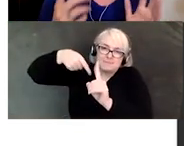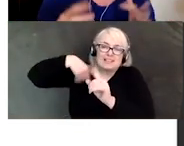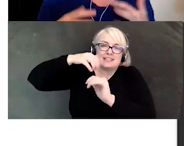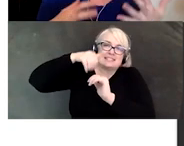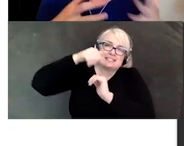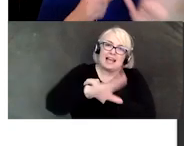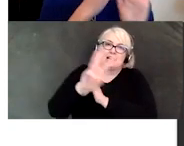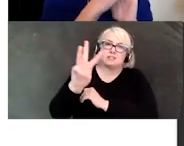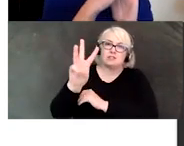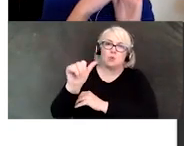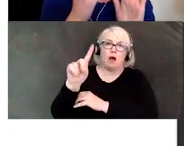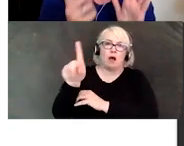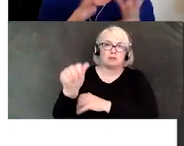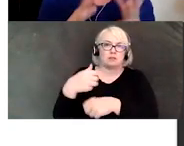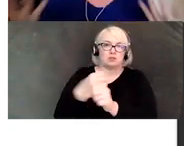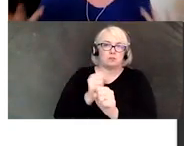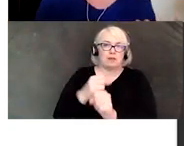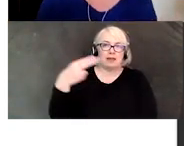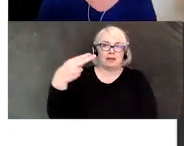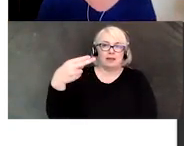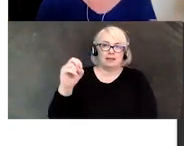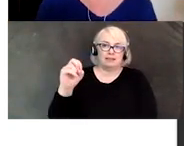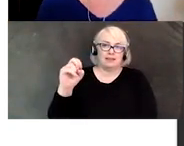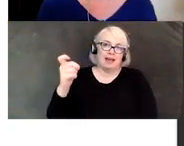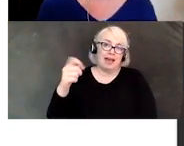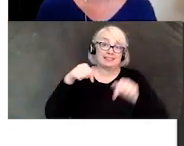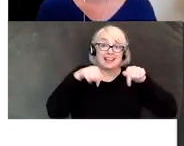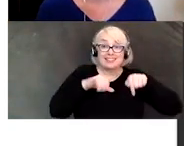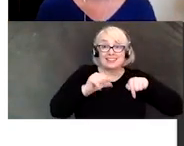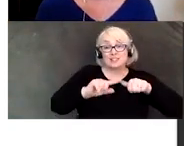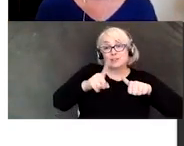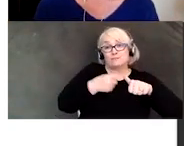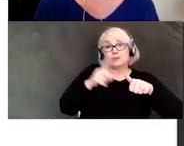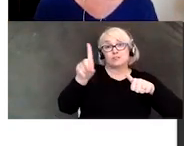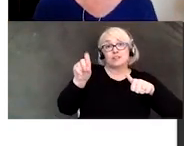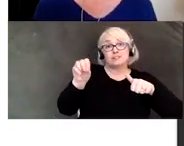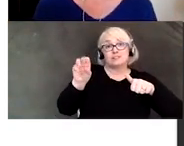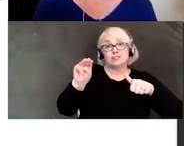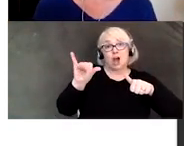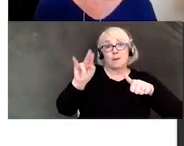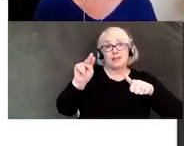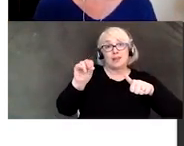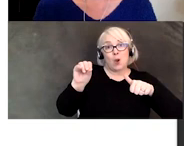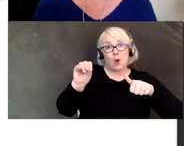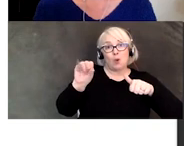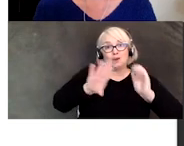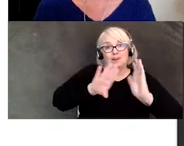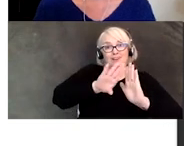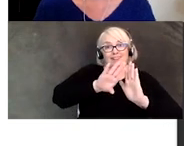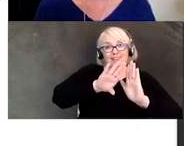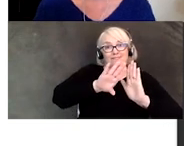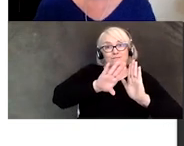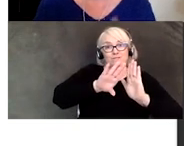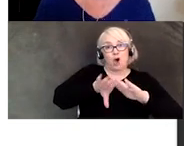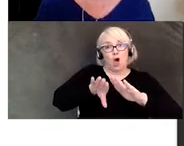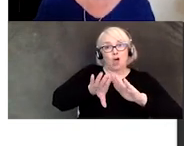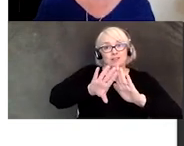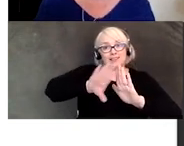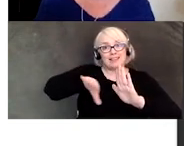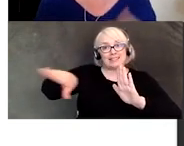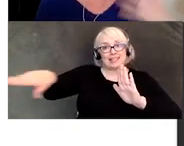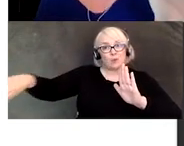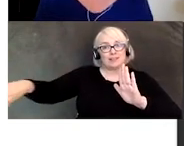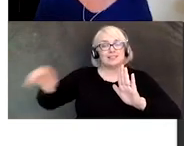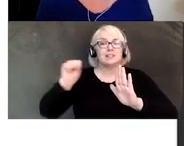is that first, I mean, domino that falls in that sequence. And so figuring out like, okay, well, she's